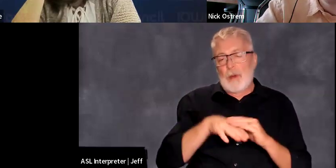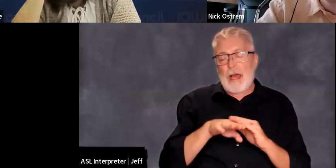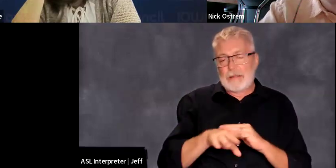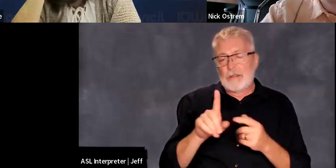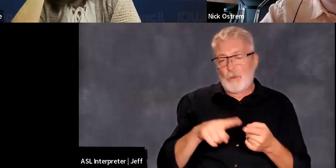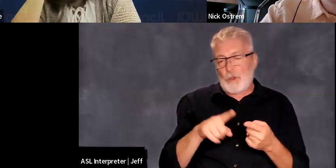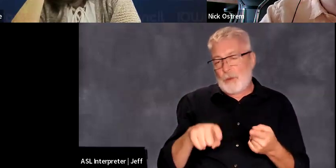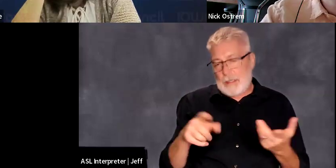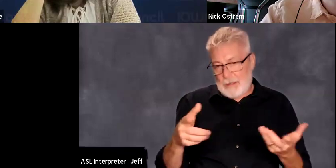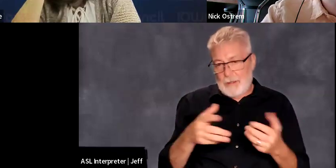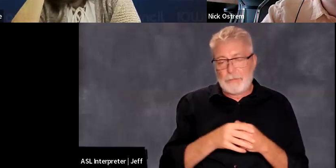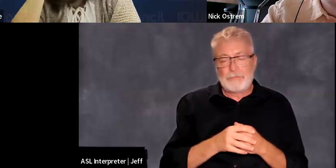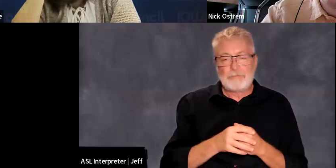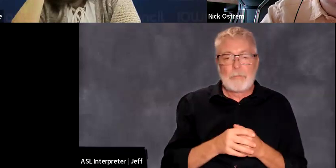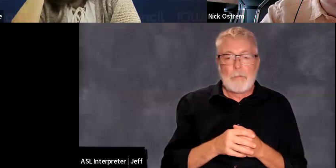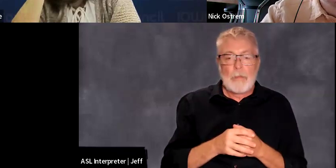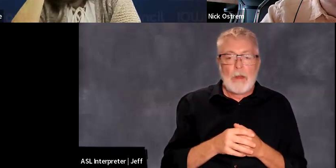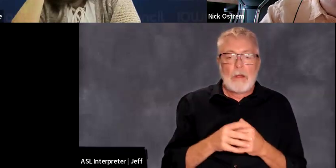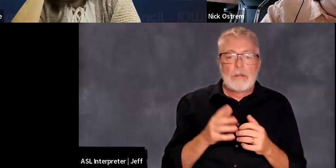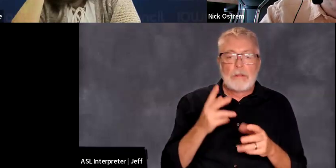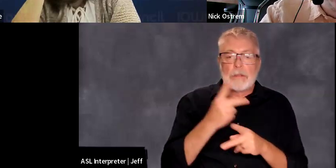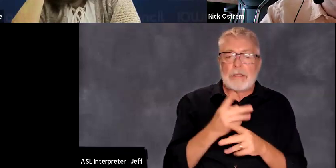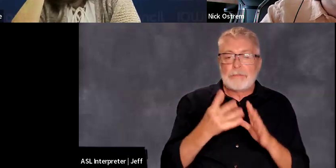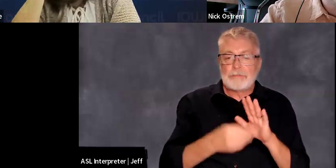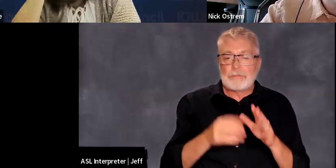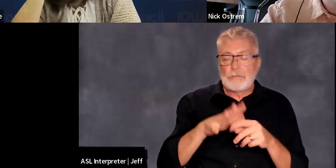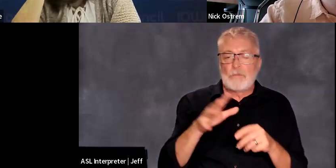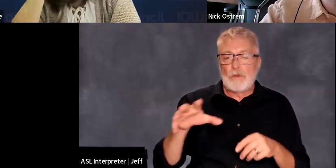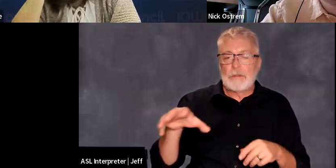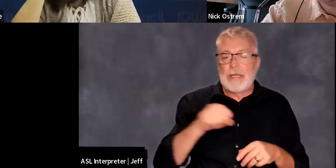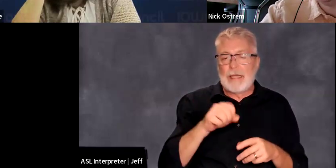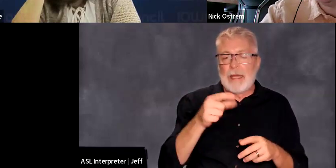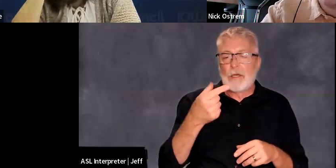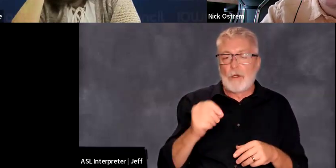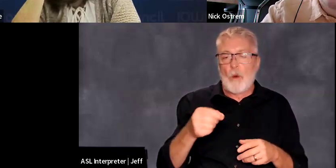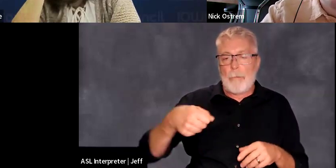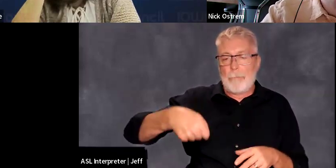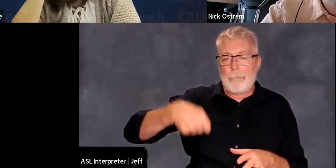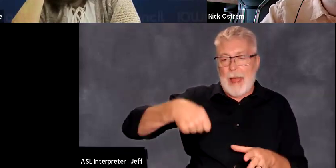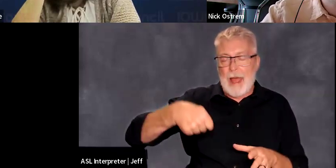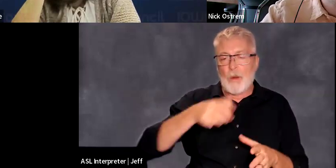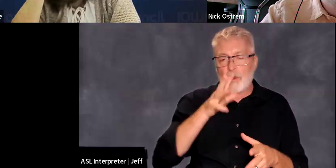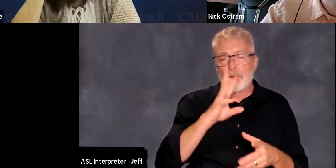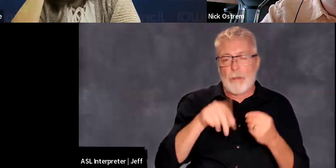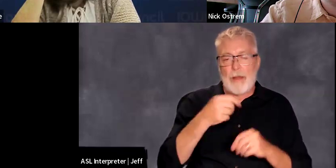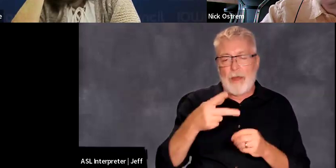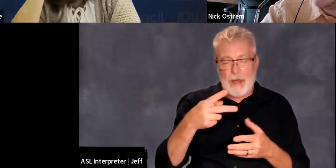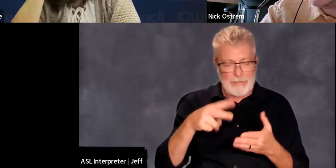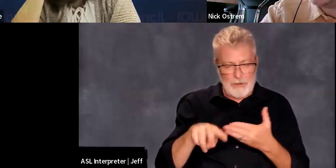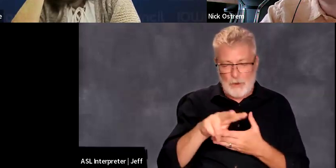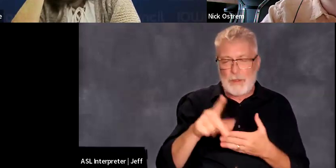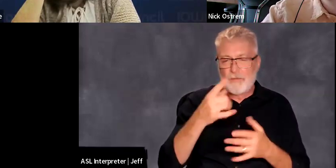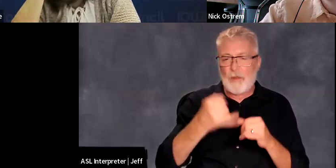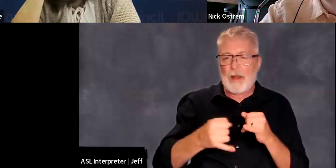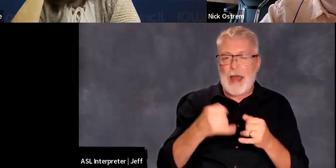So you're going to want to make sure to have some copies in your take and go bag, which we'll talk about in a couple of weeks on the last part of the